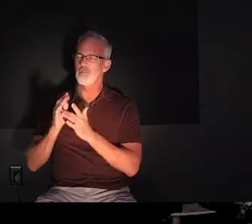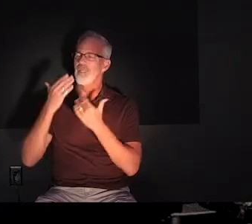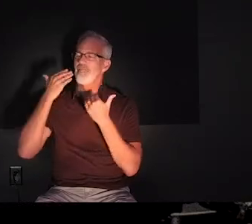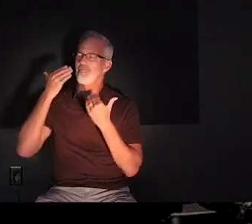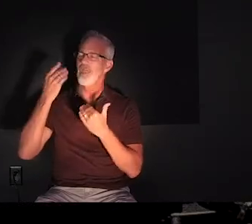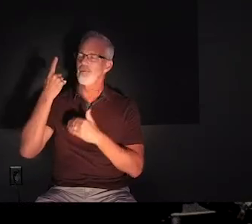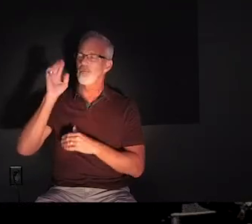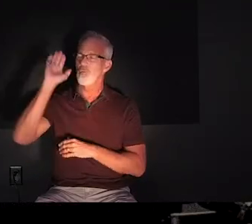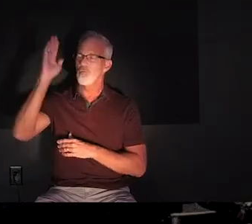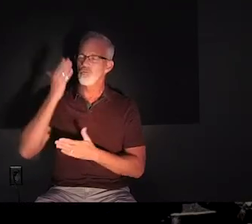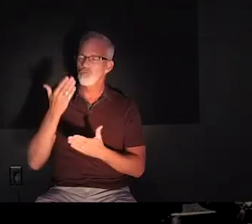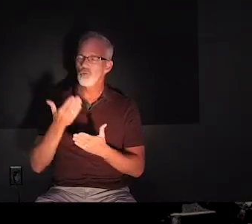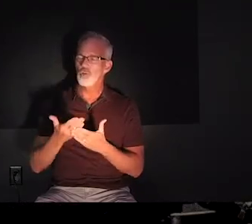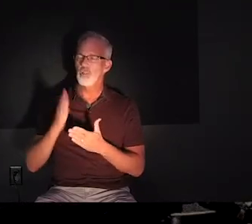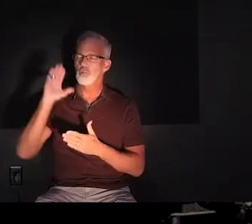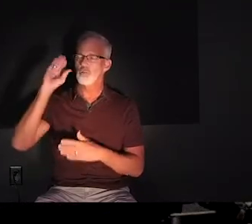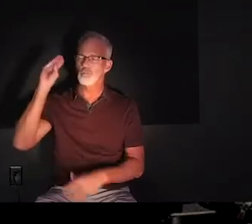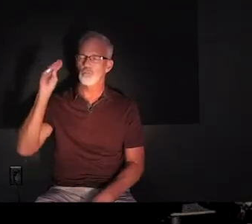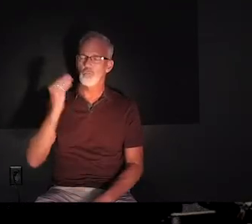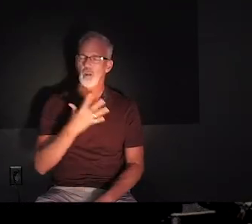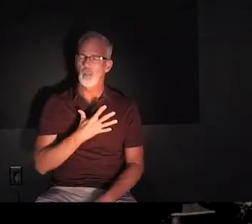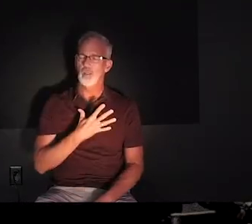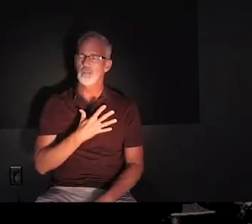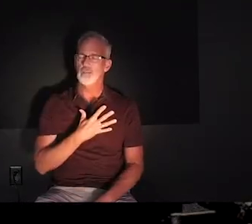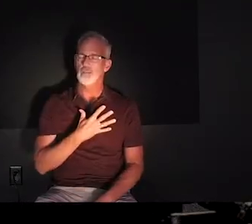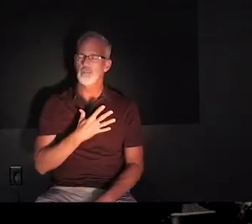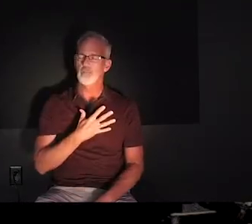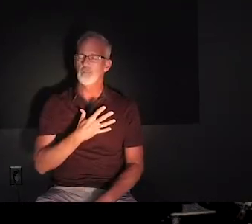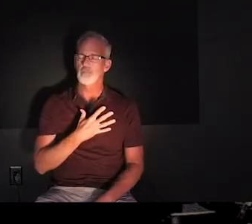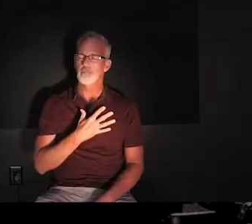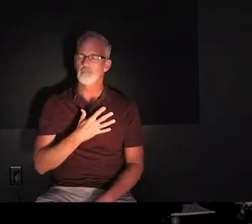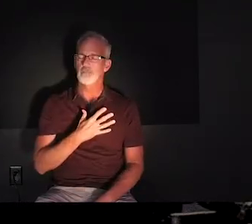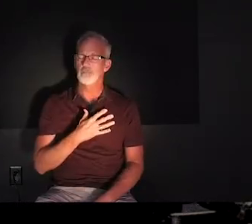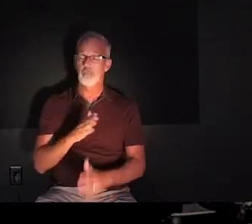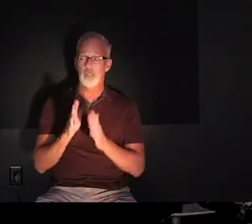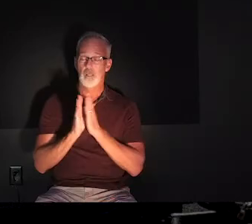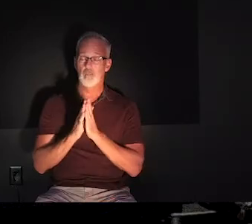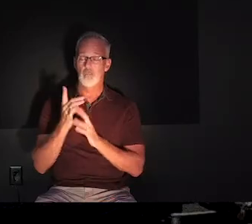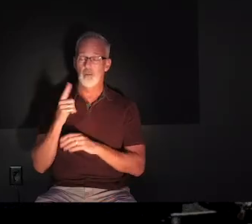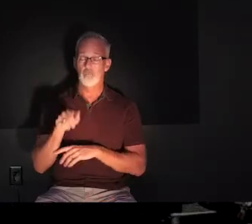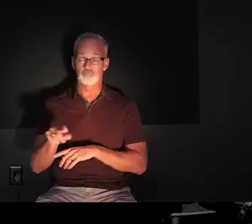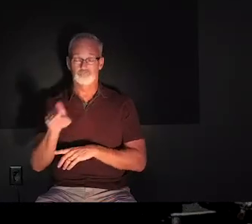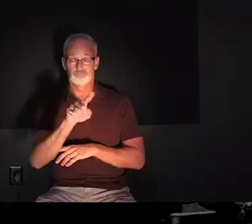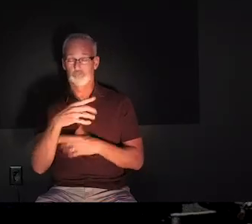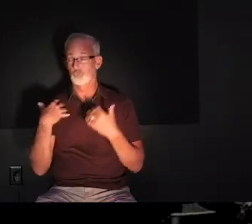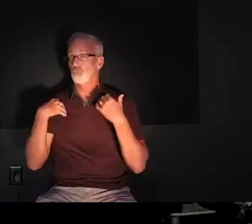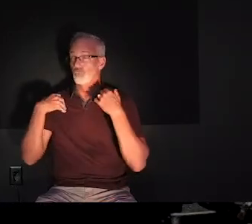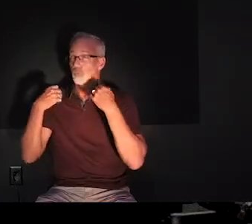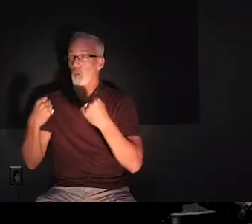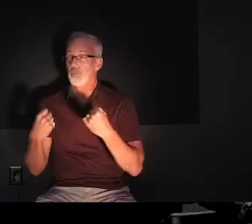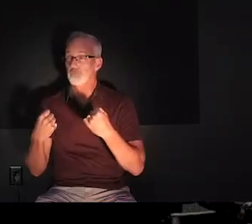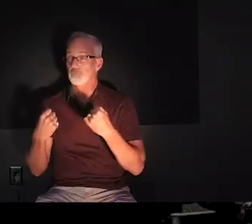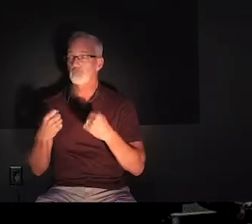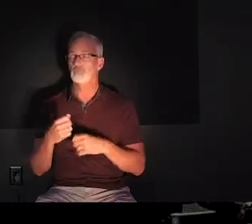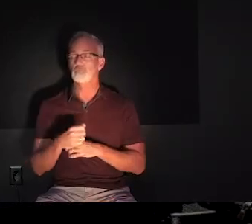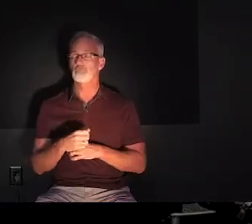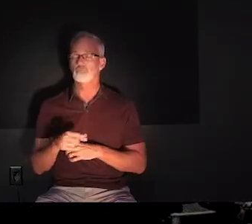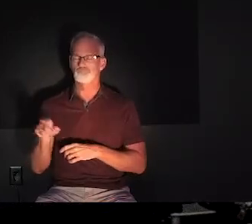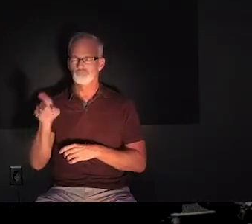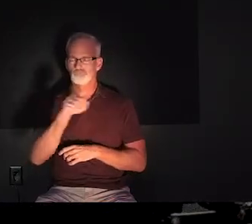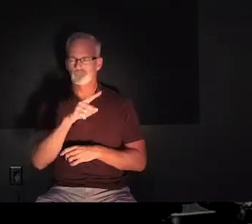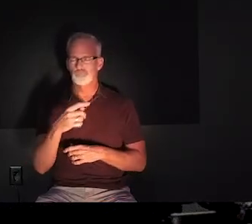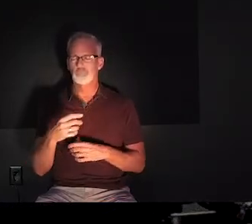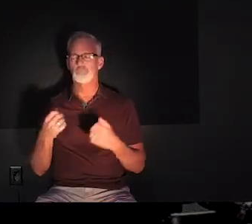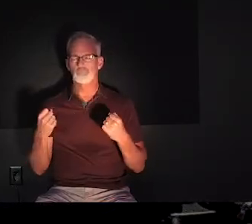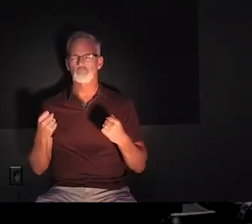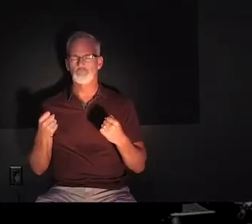your goodness and your grace. And Lord, I pray for courage. I pray for